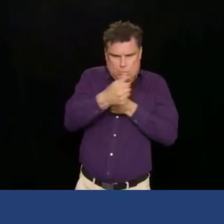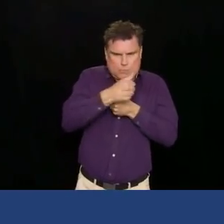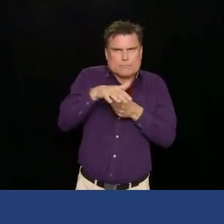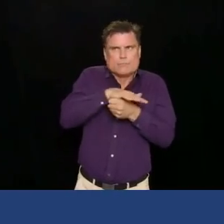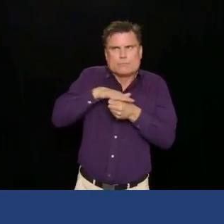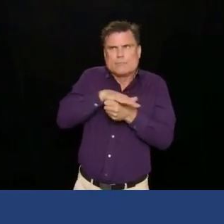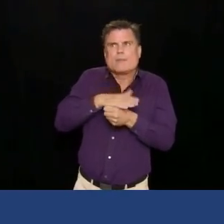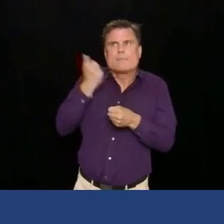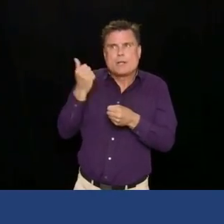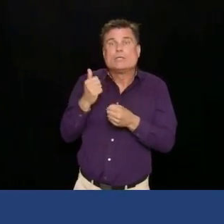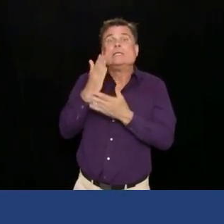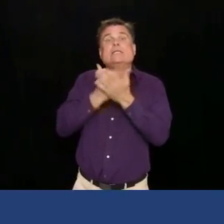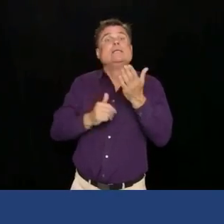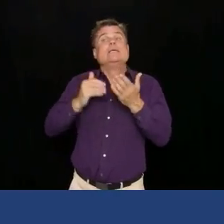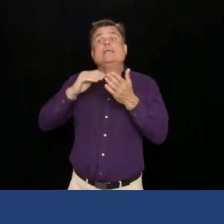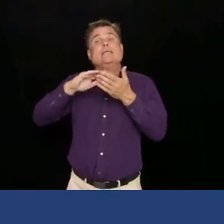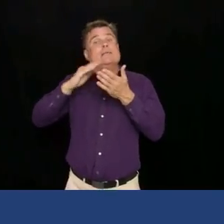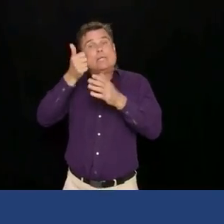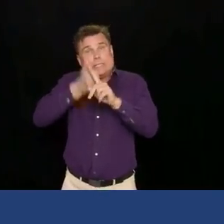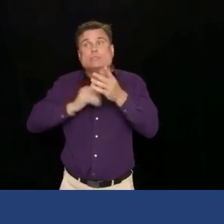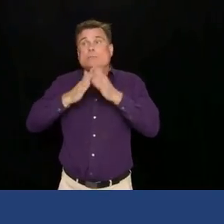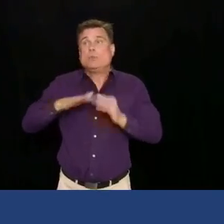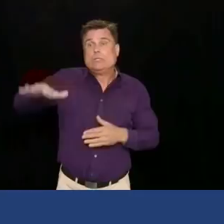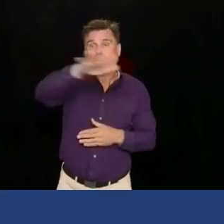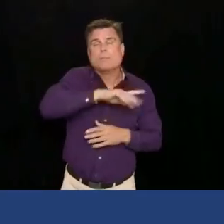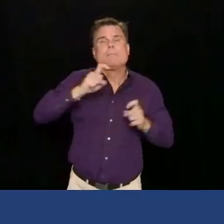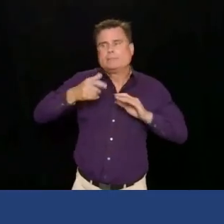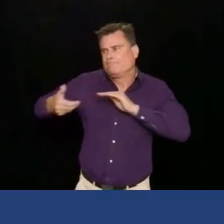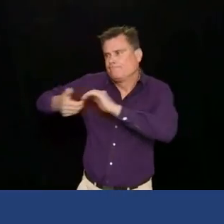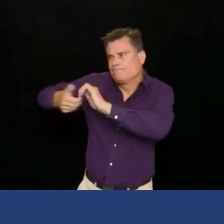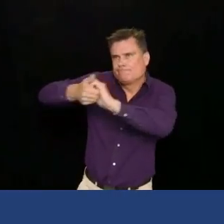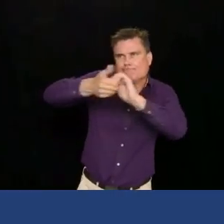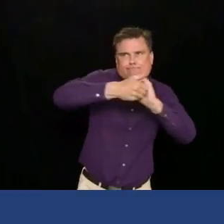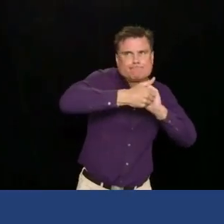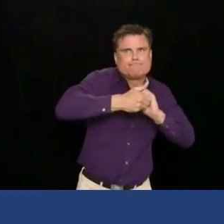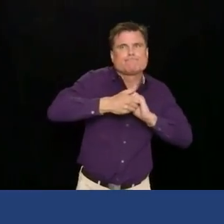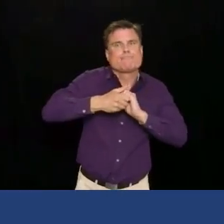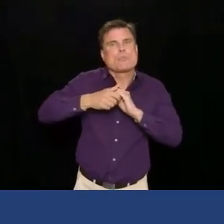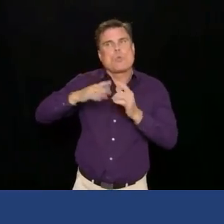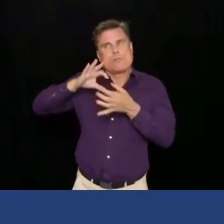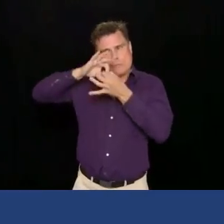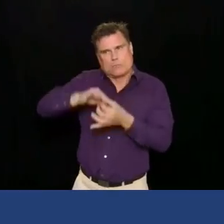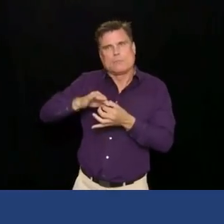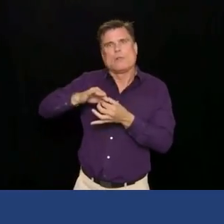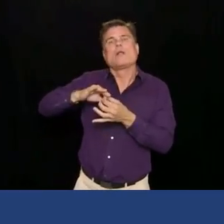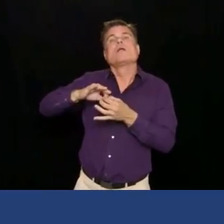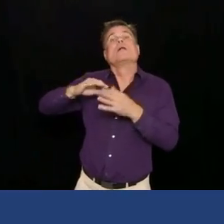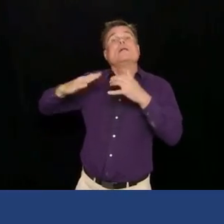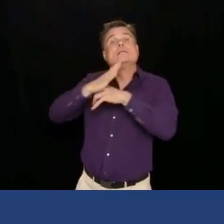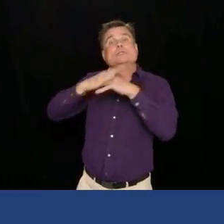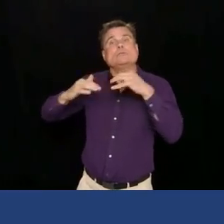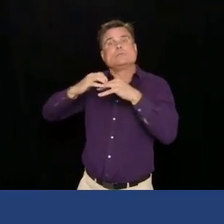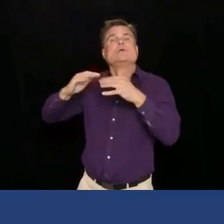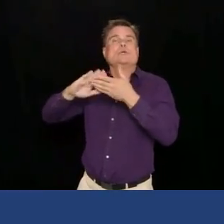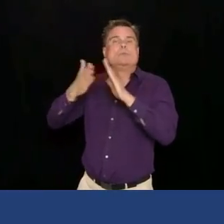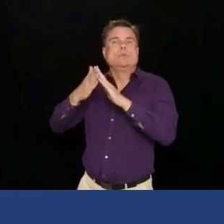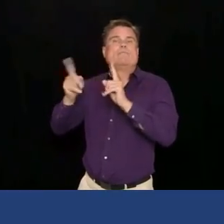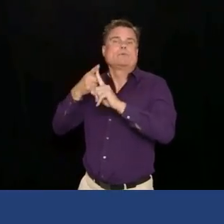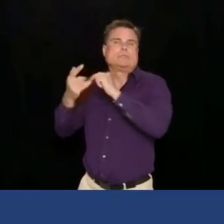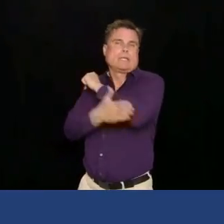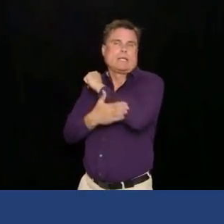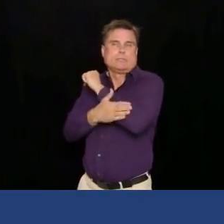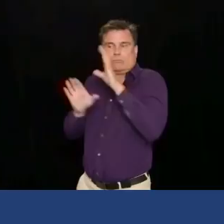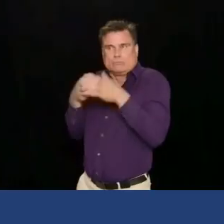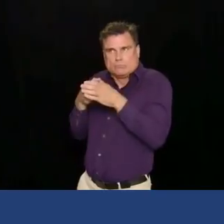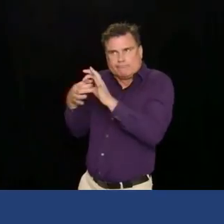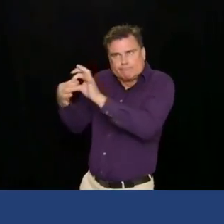will also work closely with our partners, including local First Nations and municipal and regional governments. I'm very grateful for